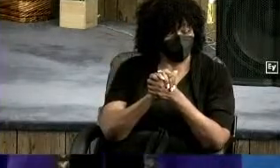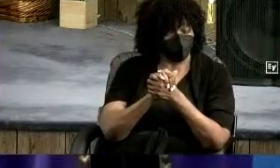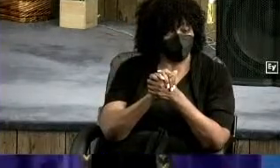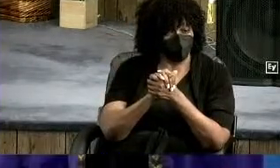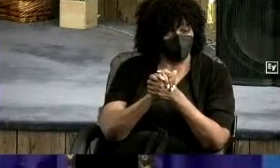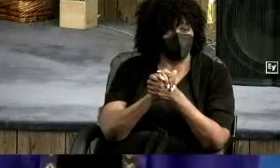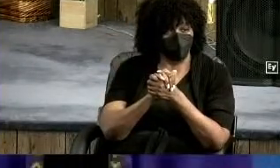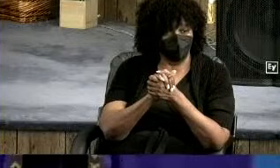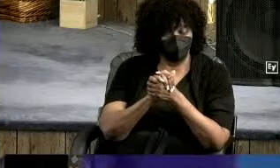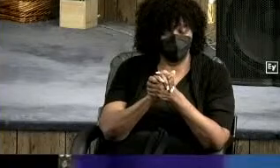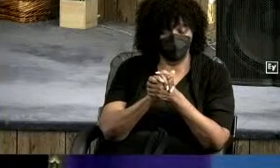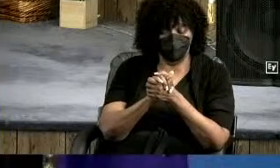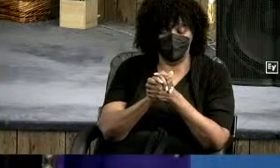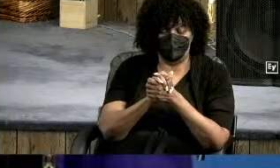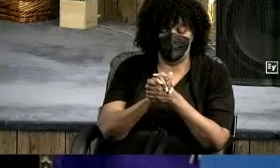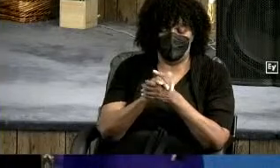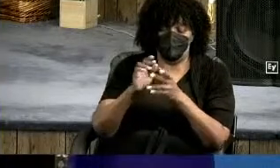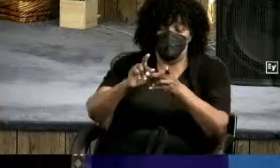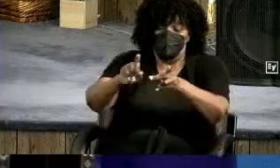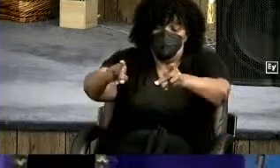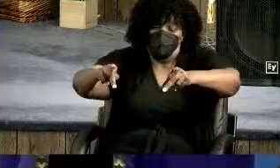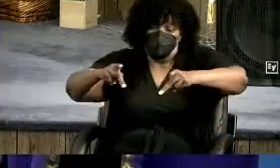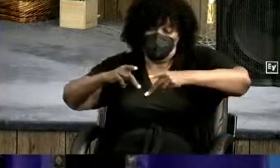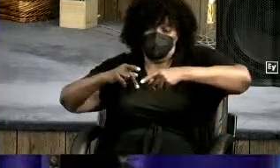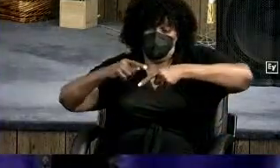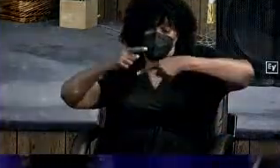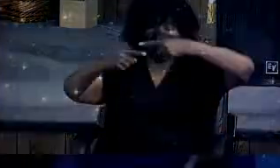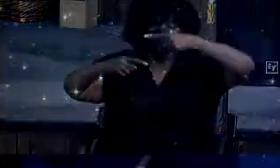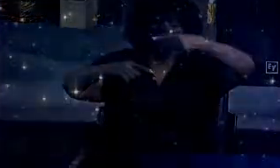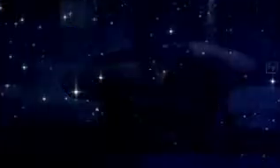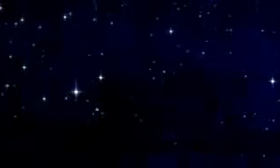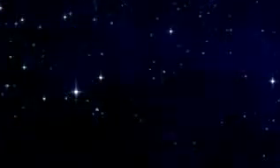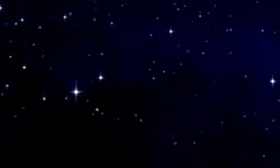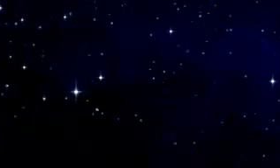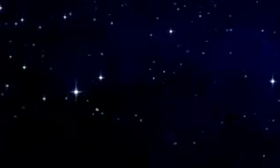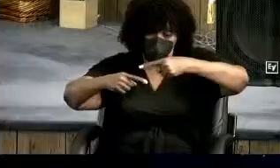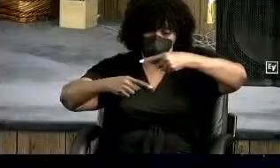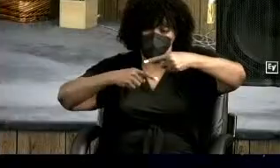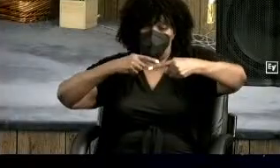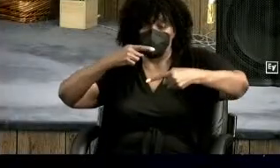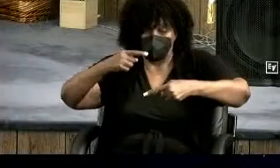In a land far away, in a place a long time ago,